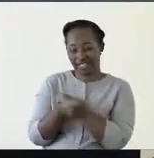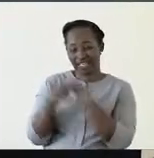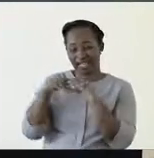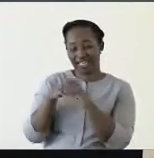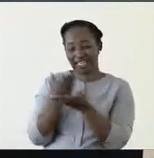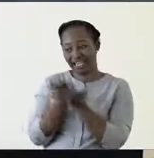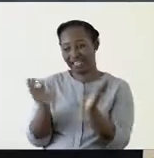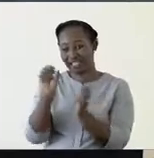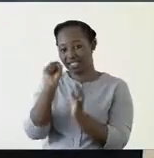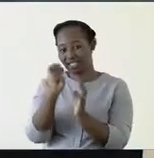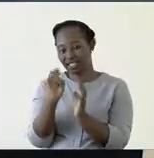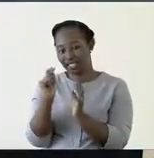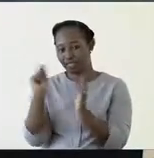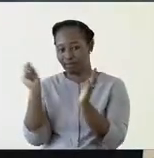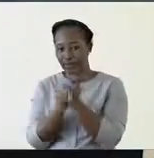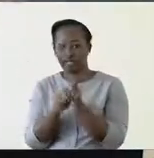point, once there is